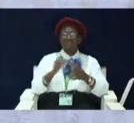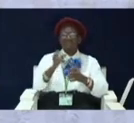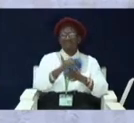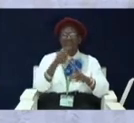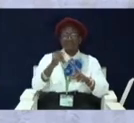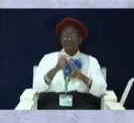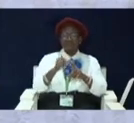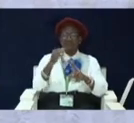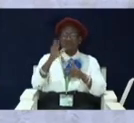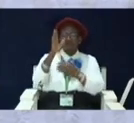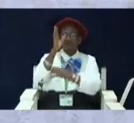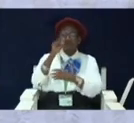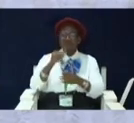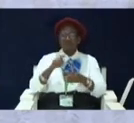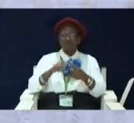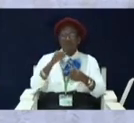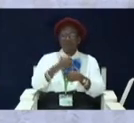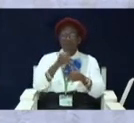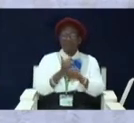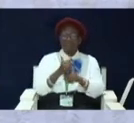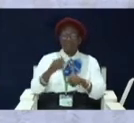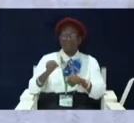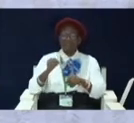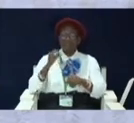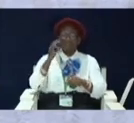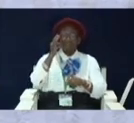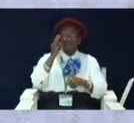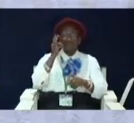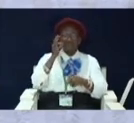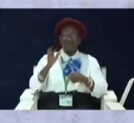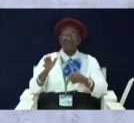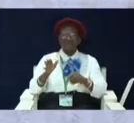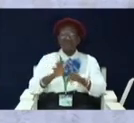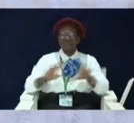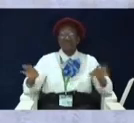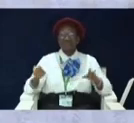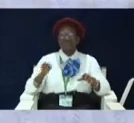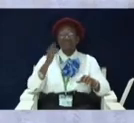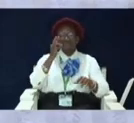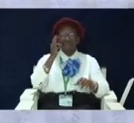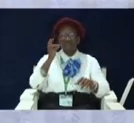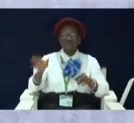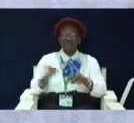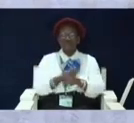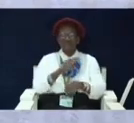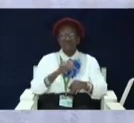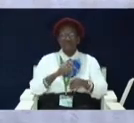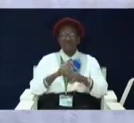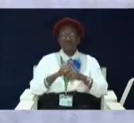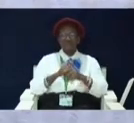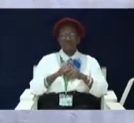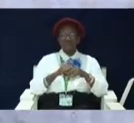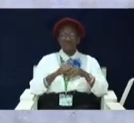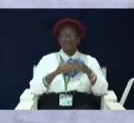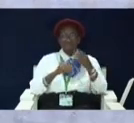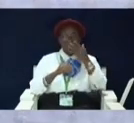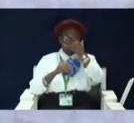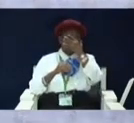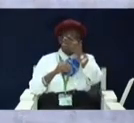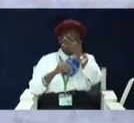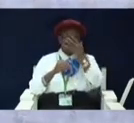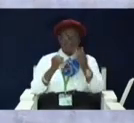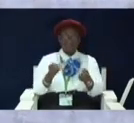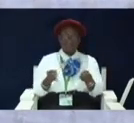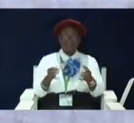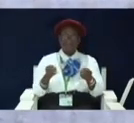the fruitless fruitful. O ni anilo oro Olorun ki eni ti o je agan ko le di olomo. Many of